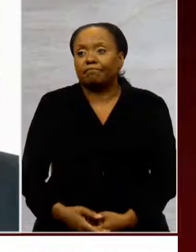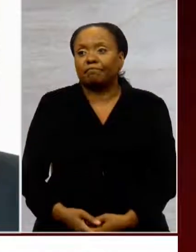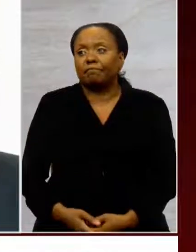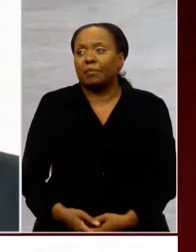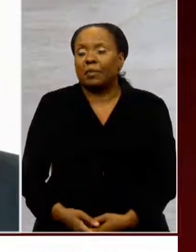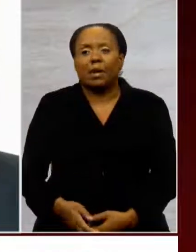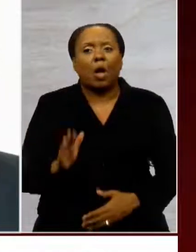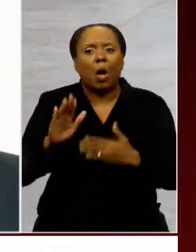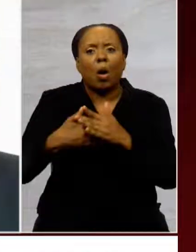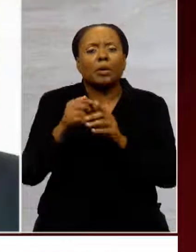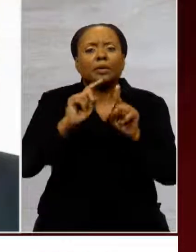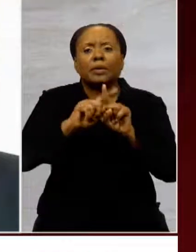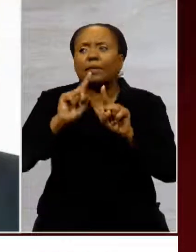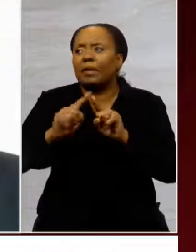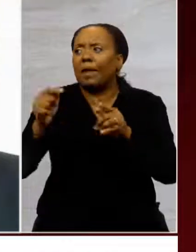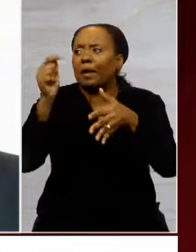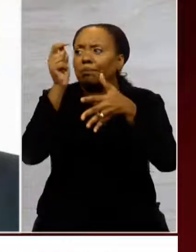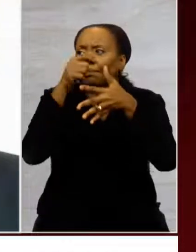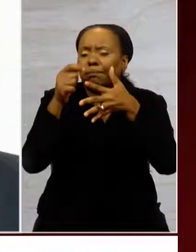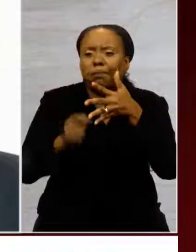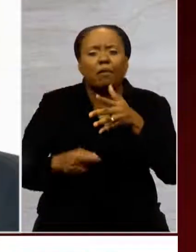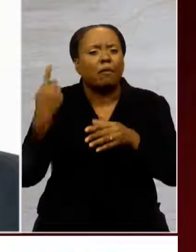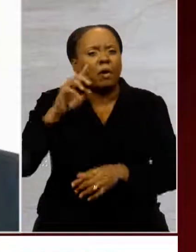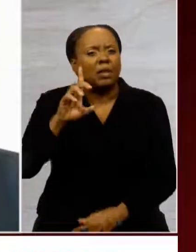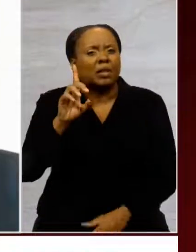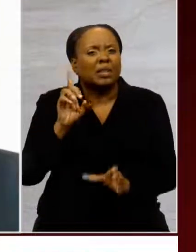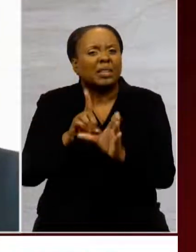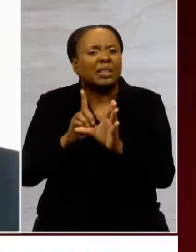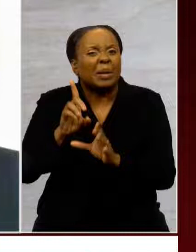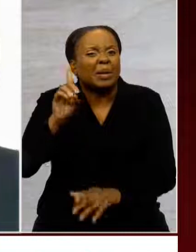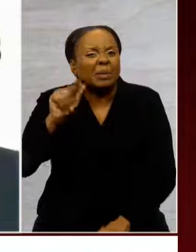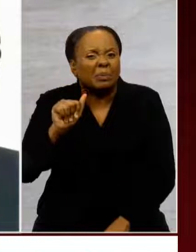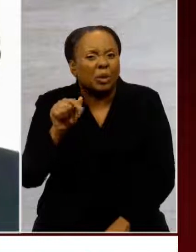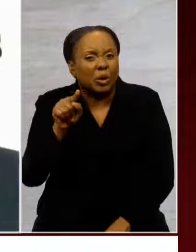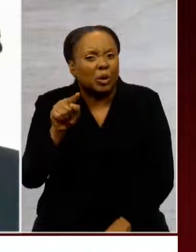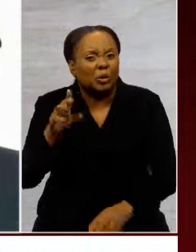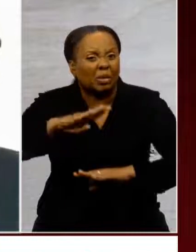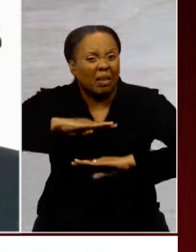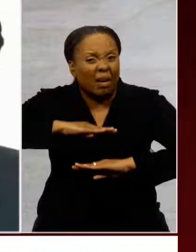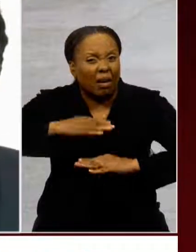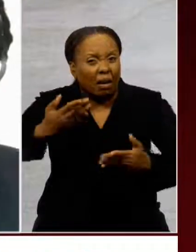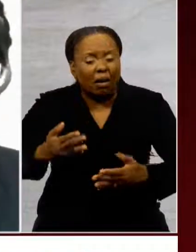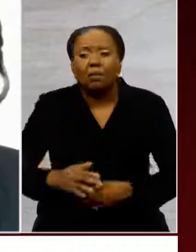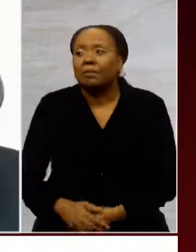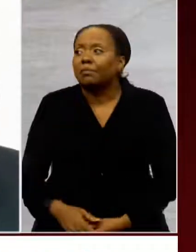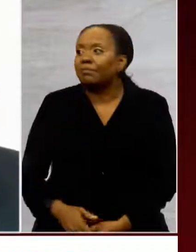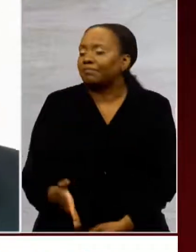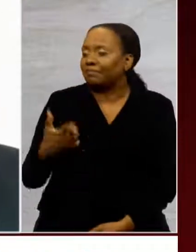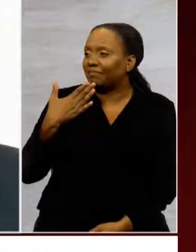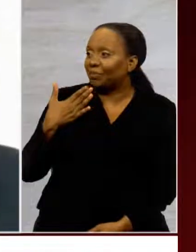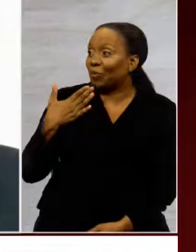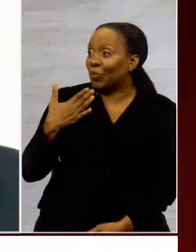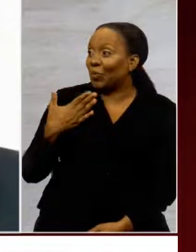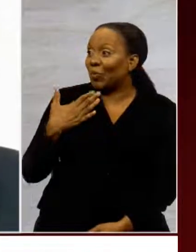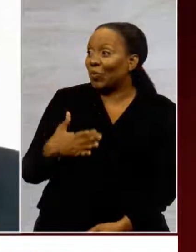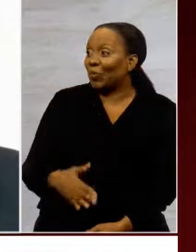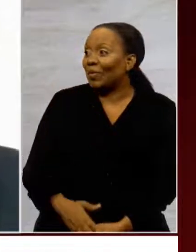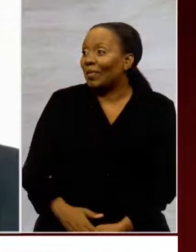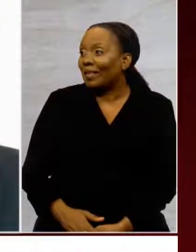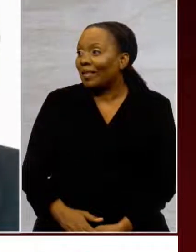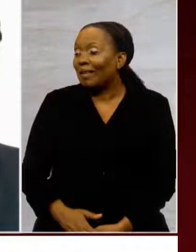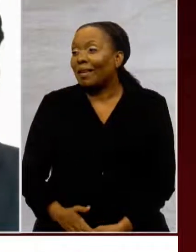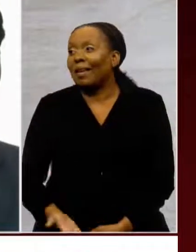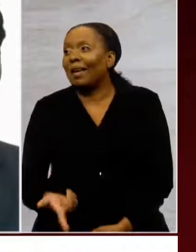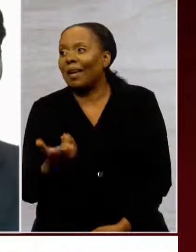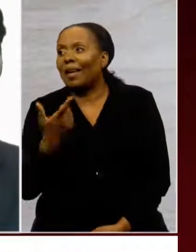those priority areas for the disabled. Have you done that? Thank you, Shane. I think we have the level